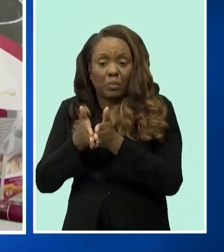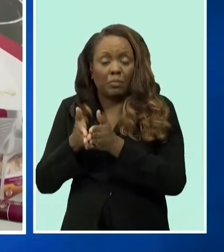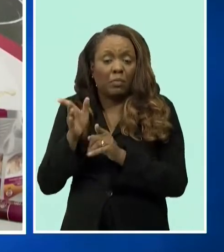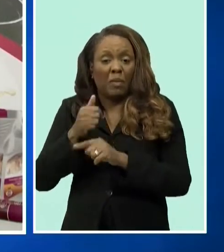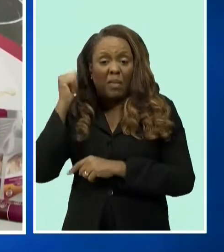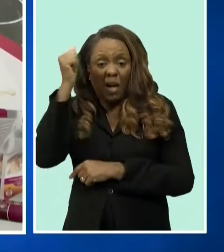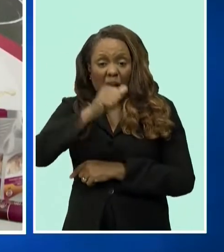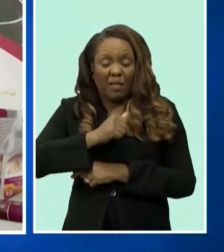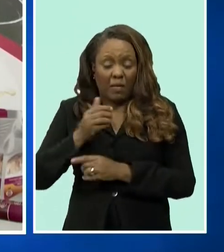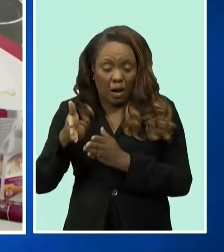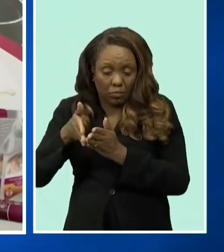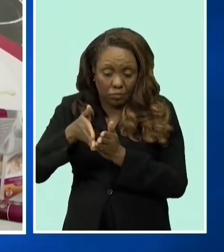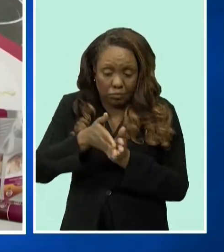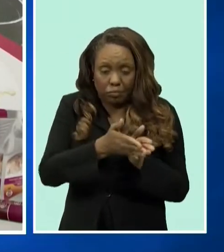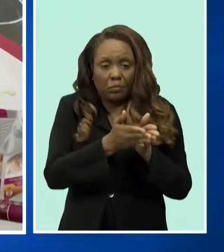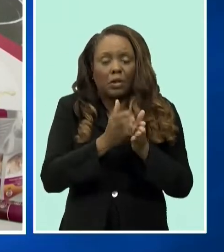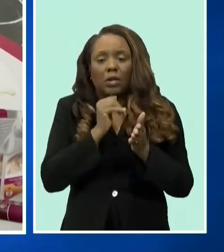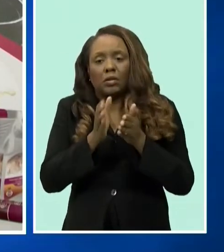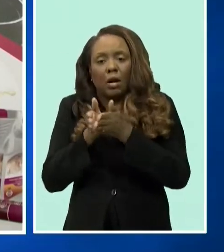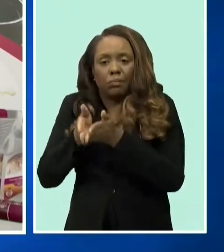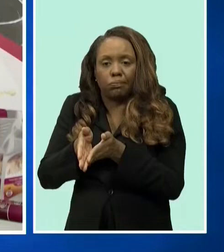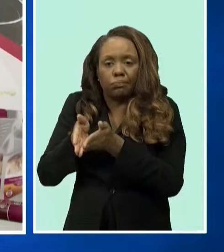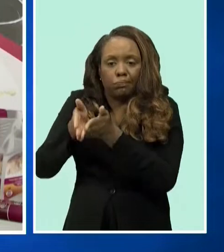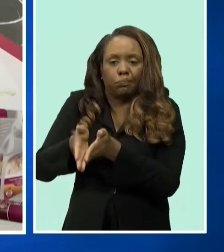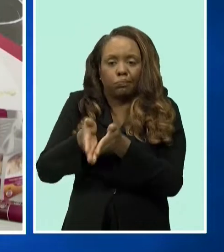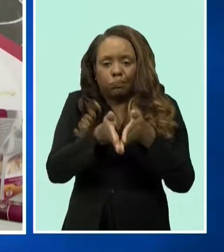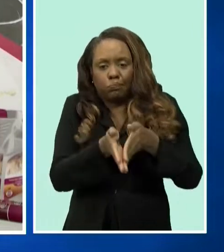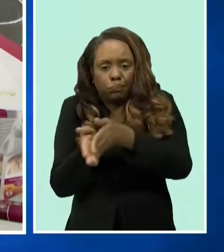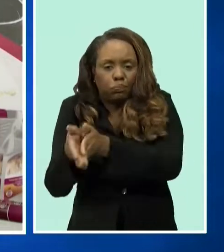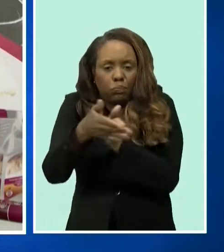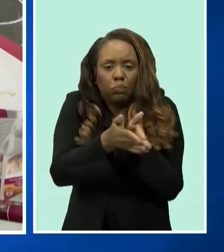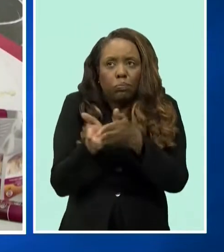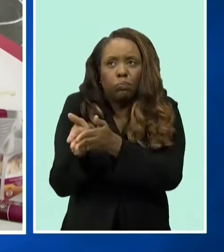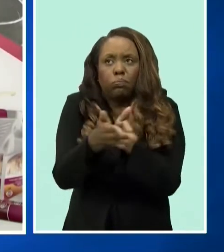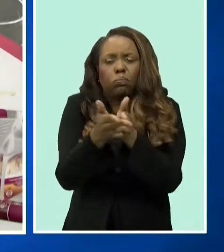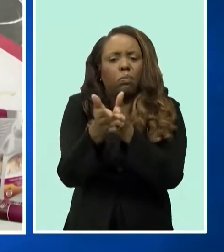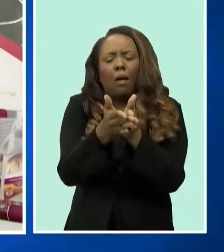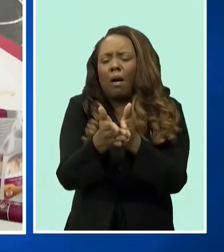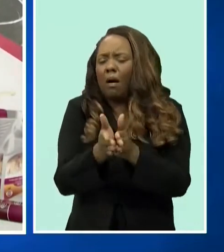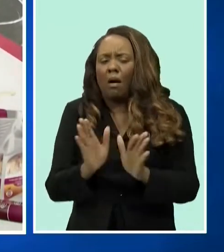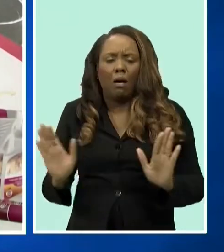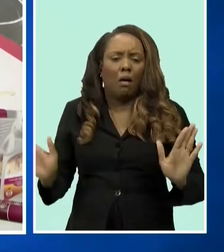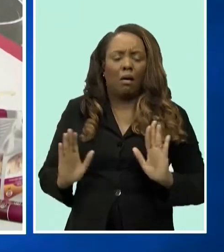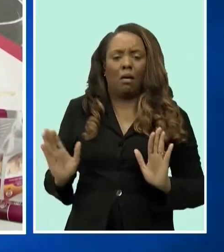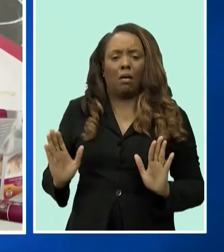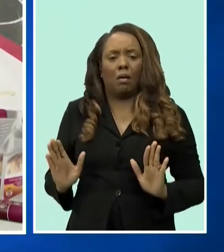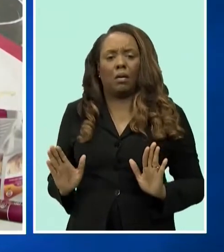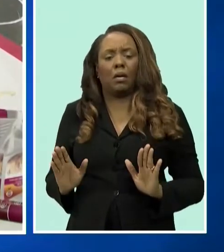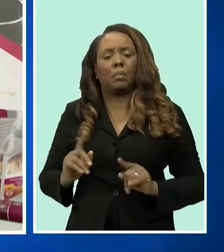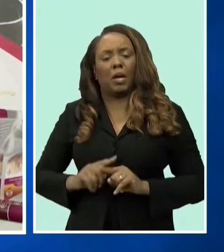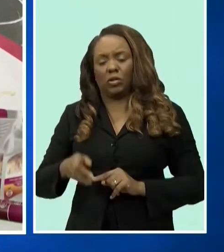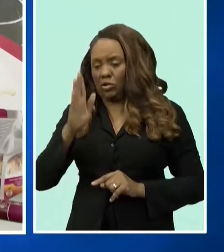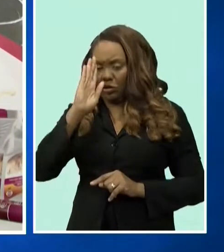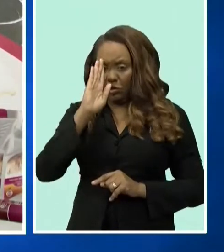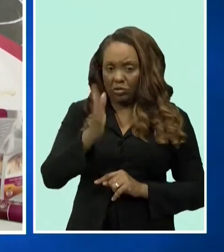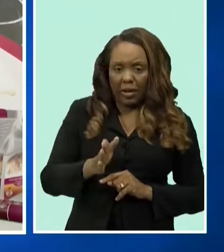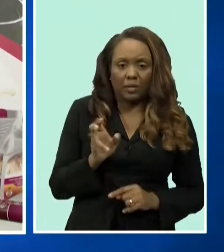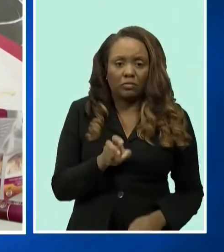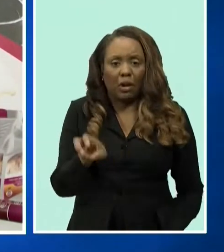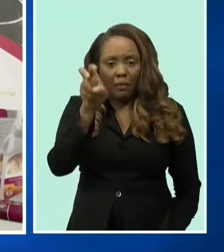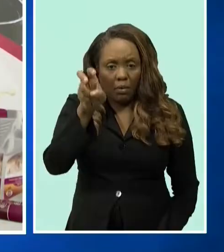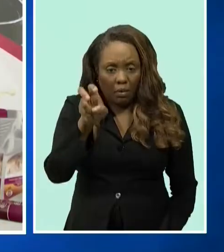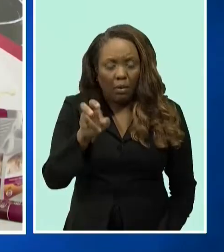Africa all the way to Barbados without having to cut through Europe or Americas before hitting Barbados. So we want to be able to have